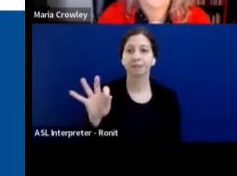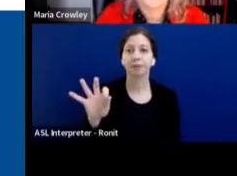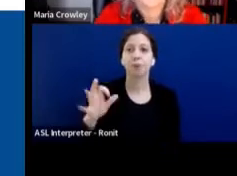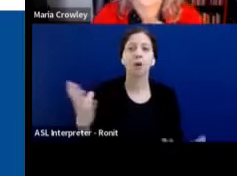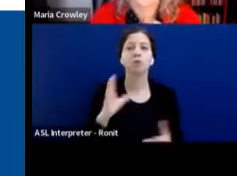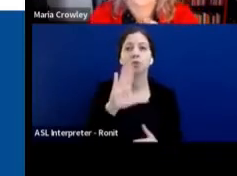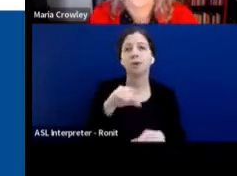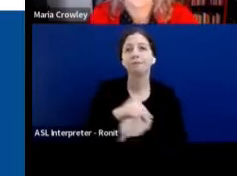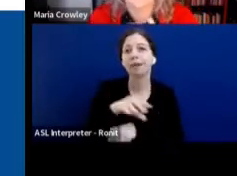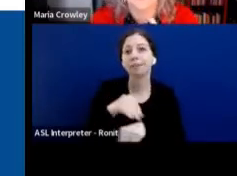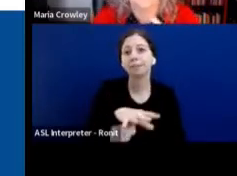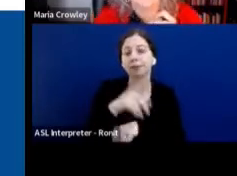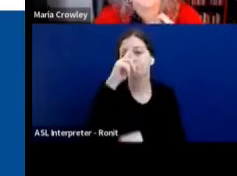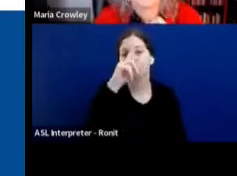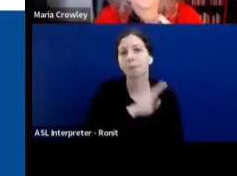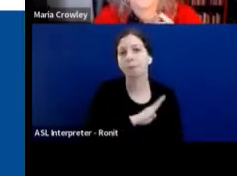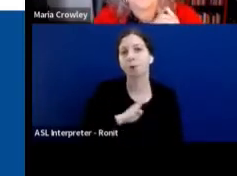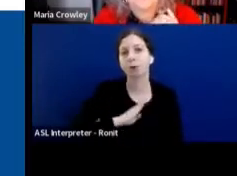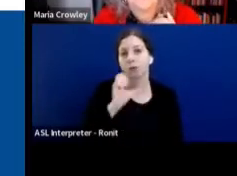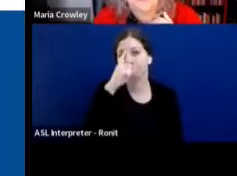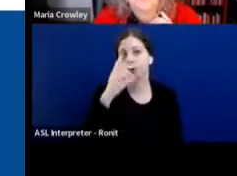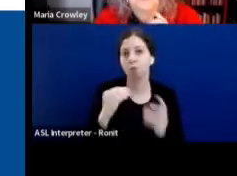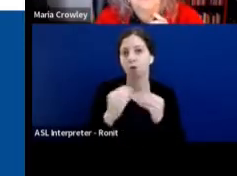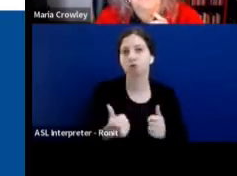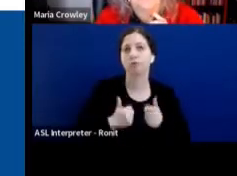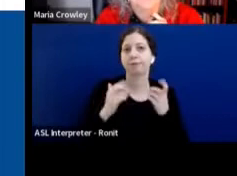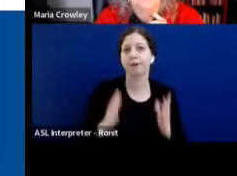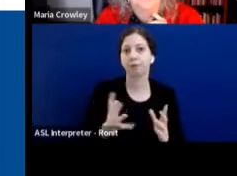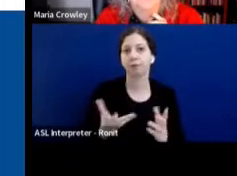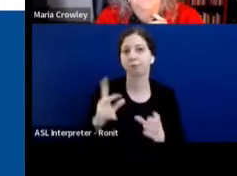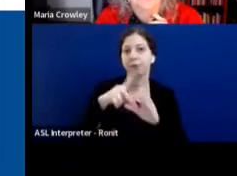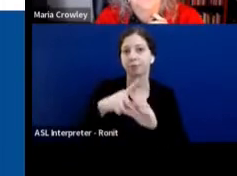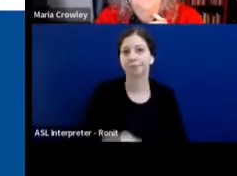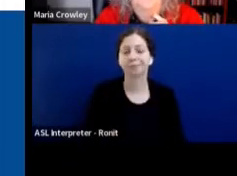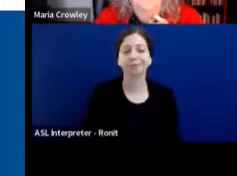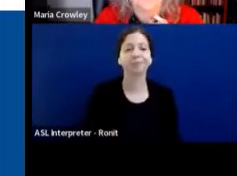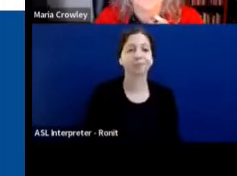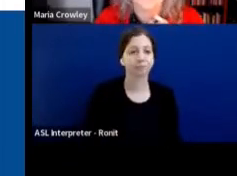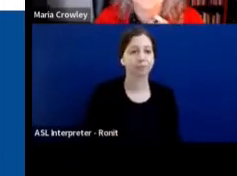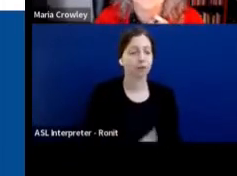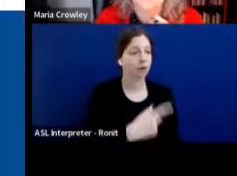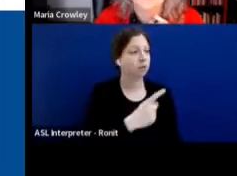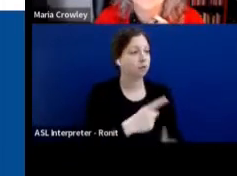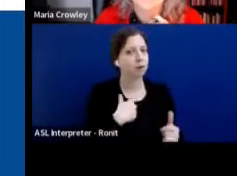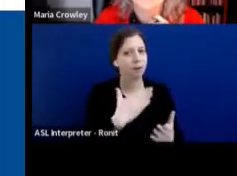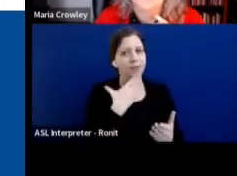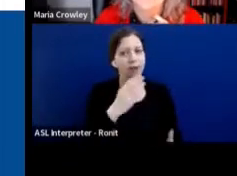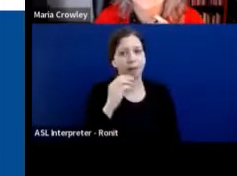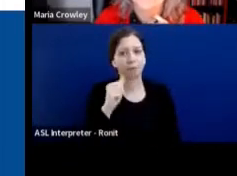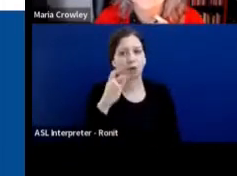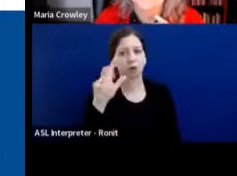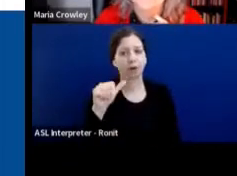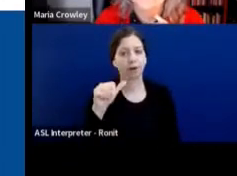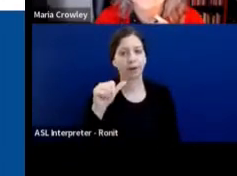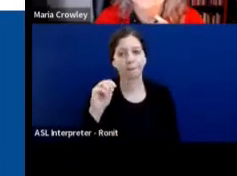your advice for boards looking for more survivor participation? Well, first of all, I want to thank Maria Martinez. She's